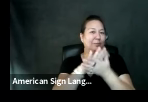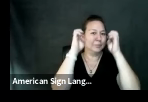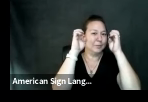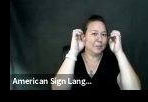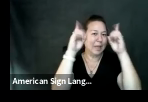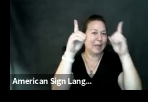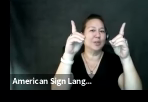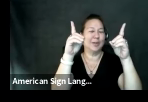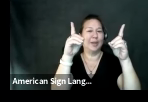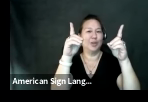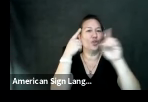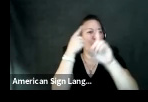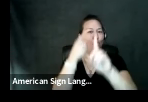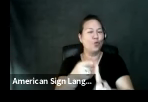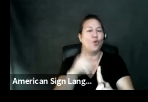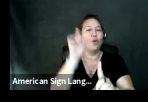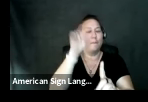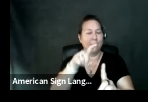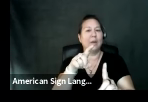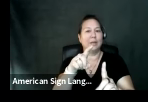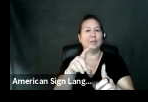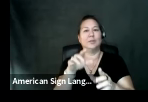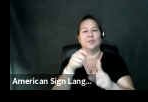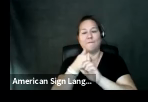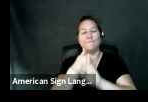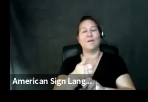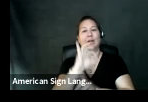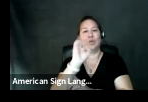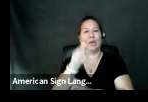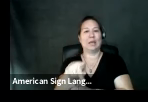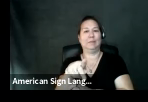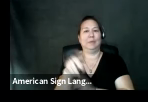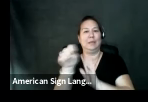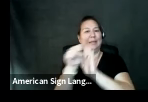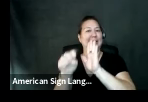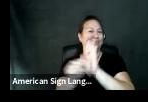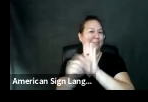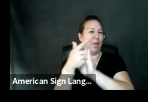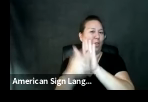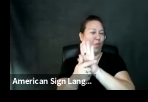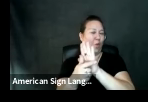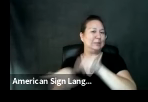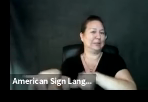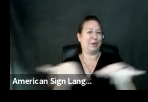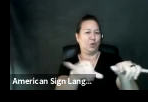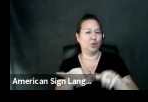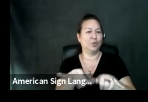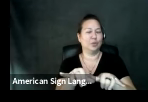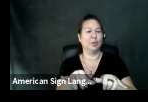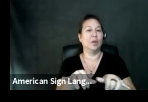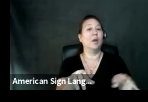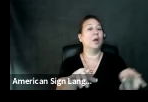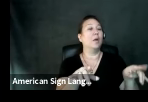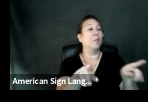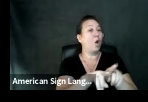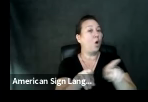then also the IEP team will be identifying with you on when the progress will be reported to you. And so it should